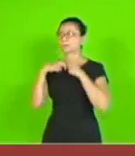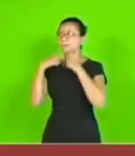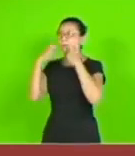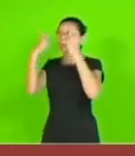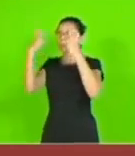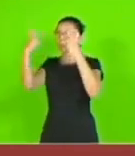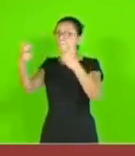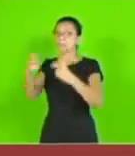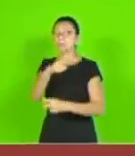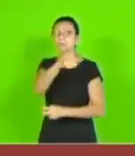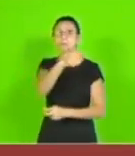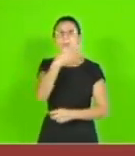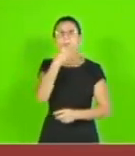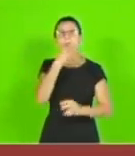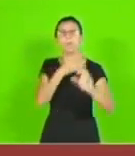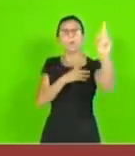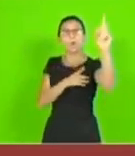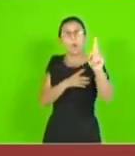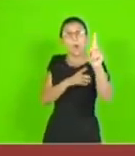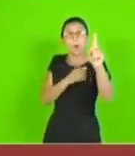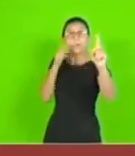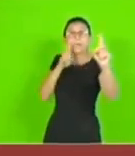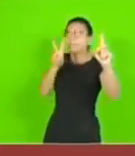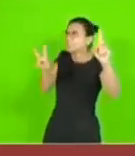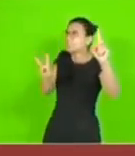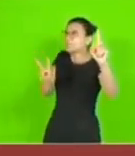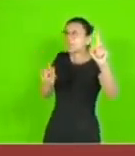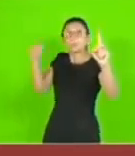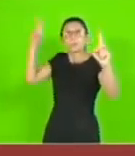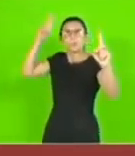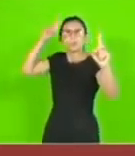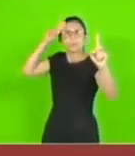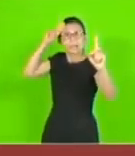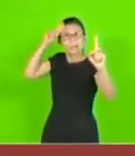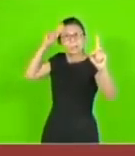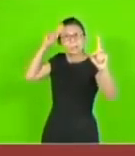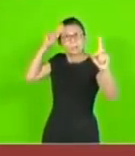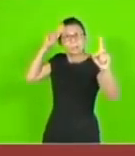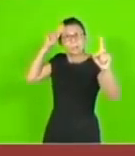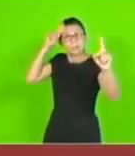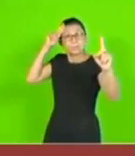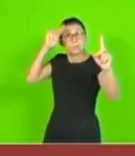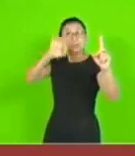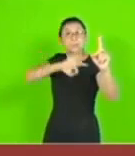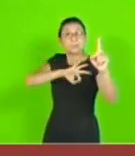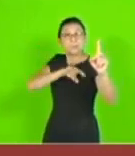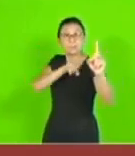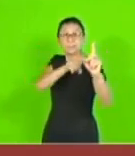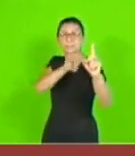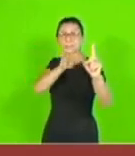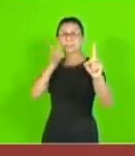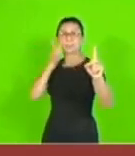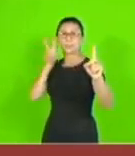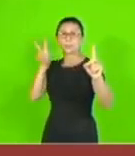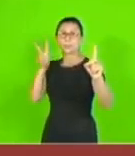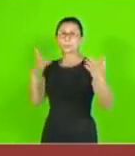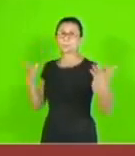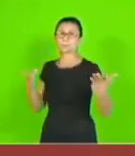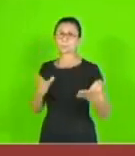church, and he took the man in that moment. And so the lady, she was just